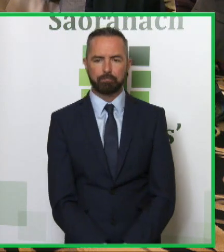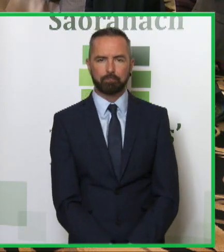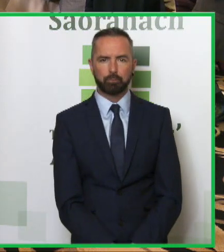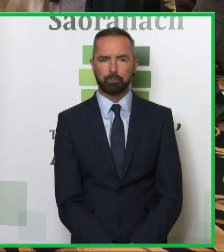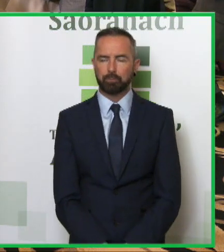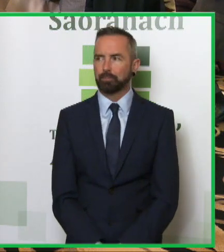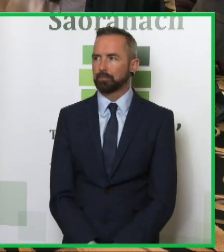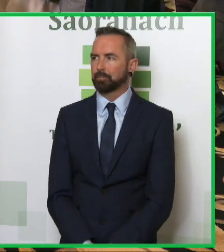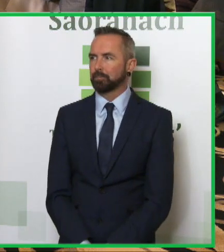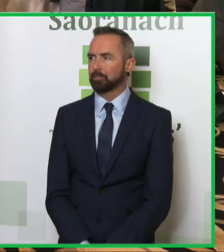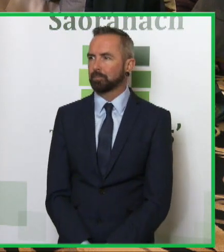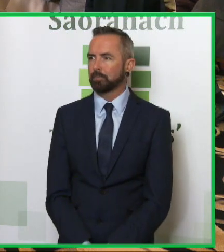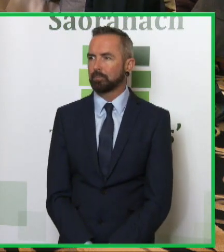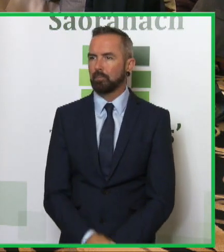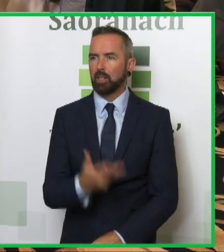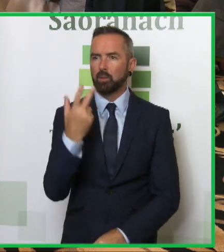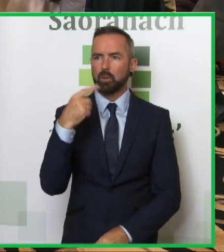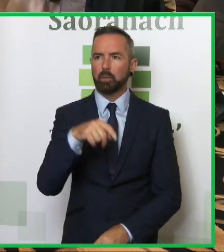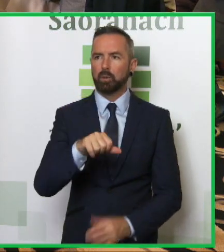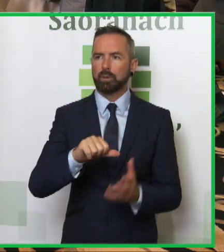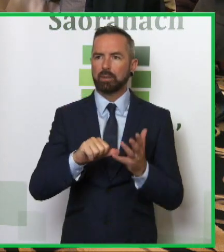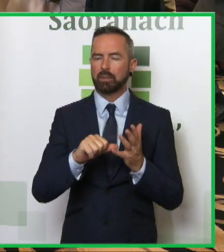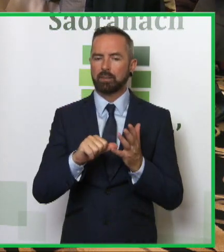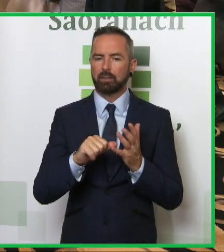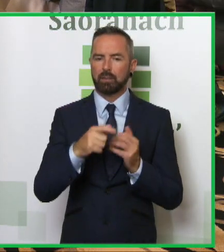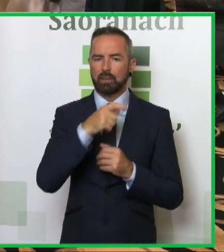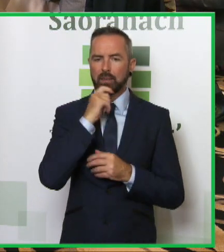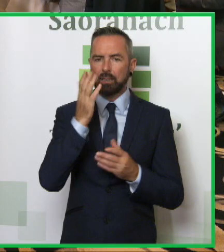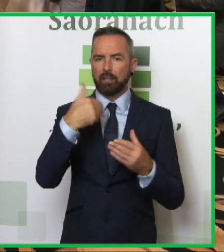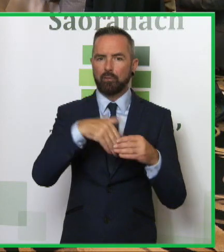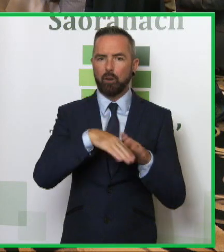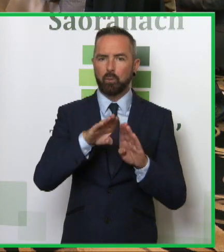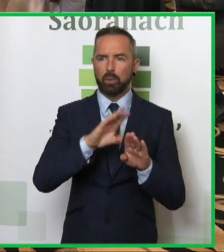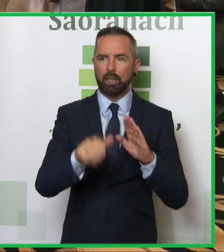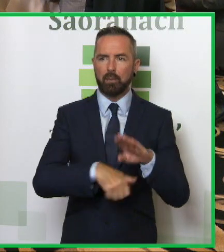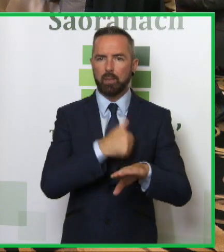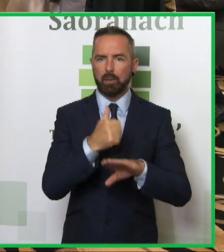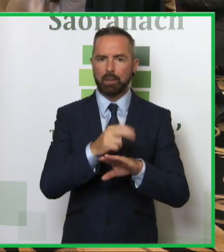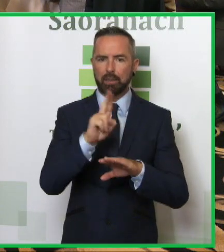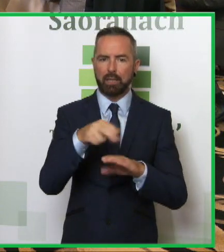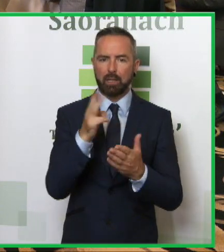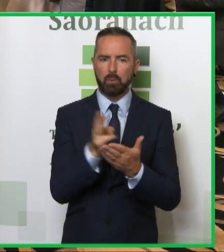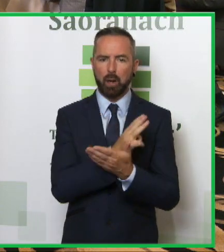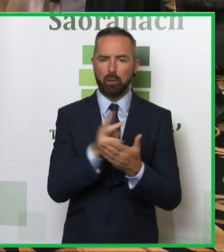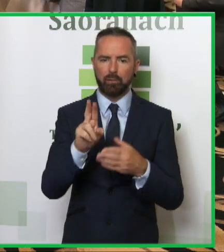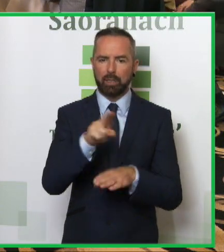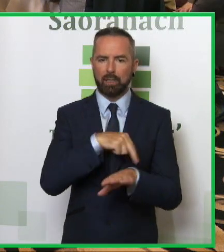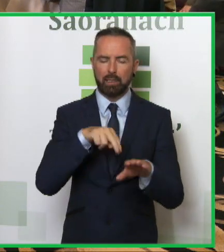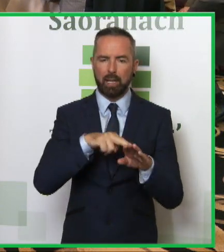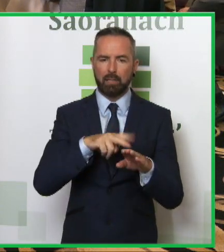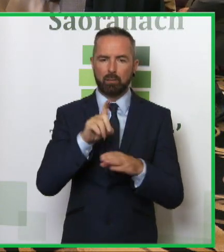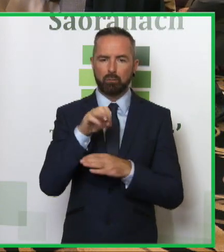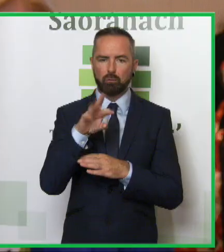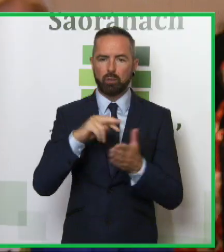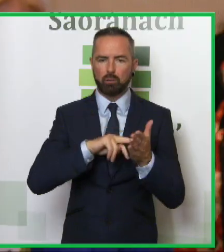just on 3.6, it says involvement in implementing the next iteration of the National Drug Strategy. Should that just